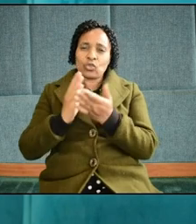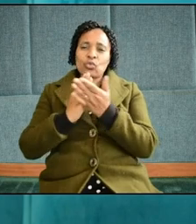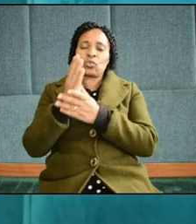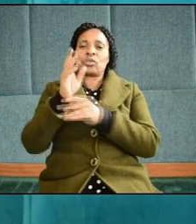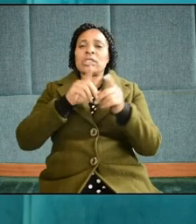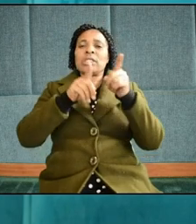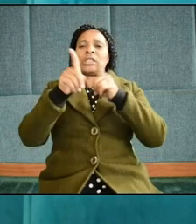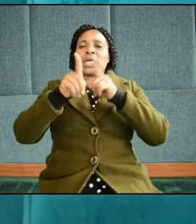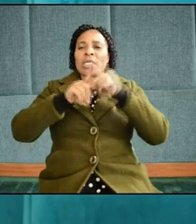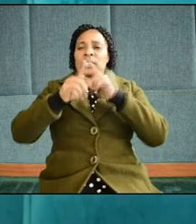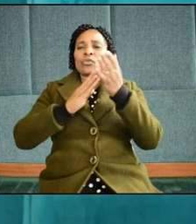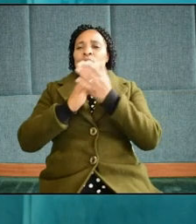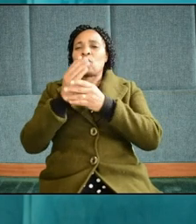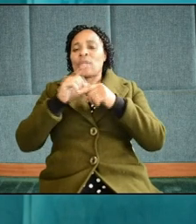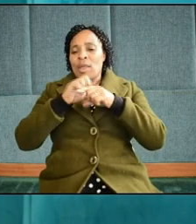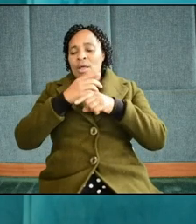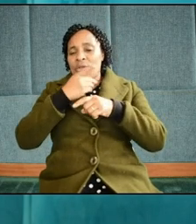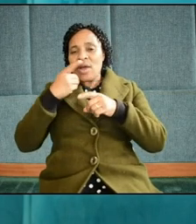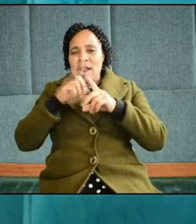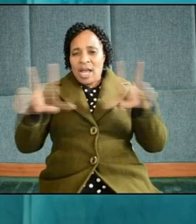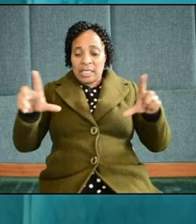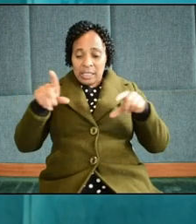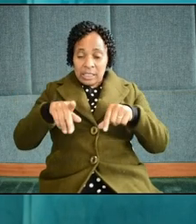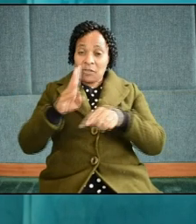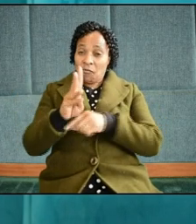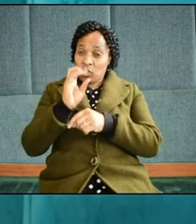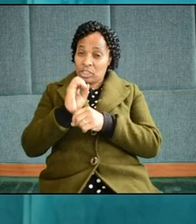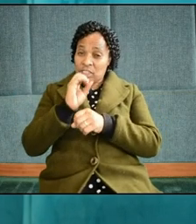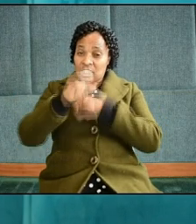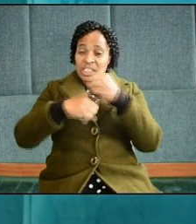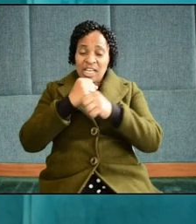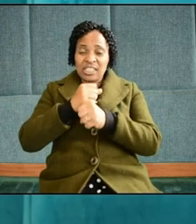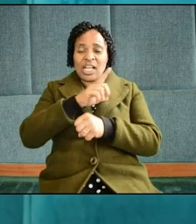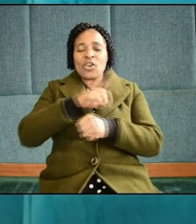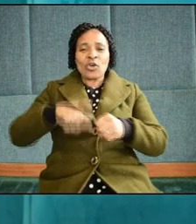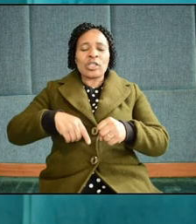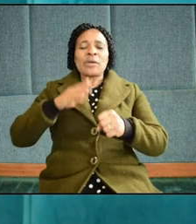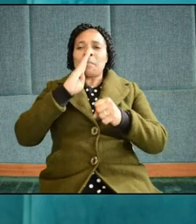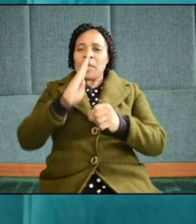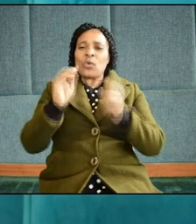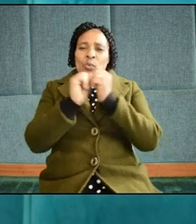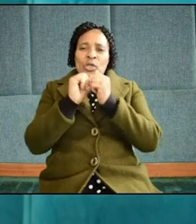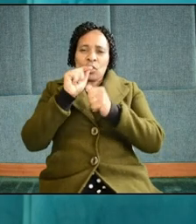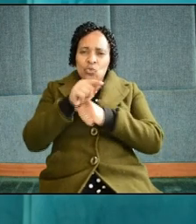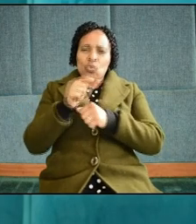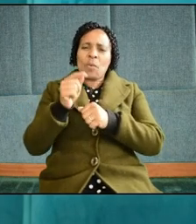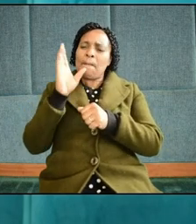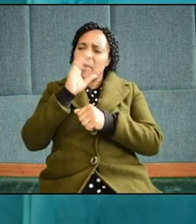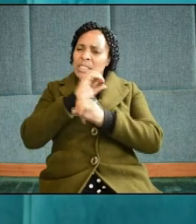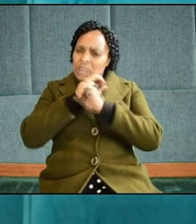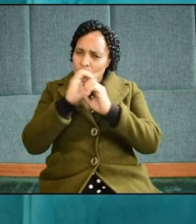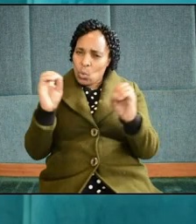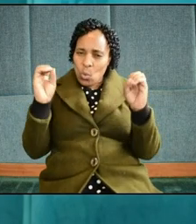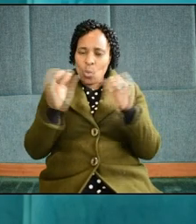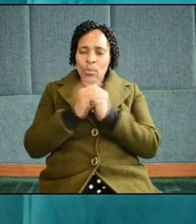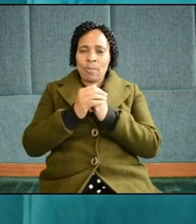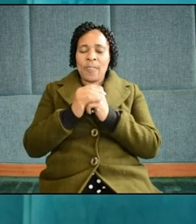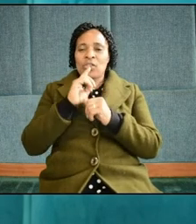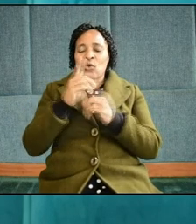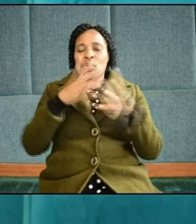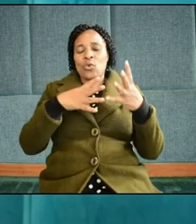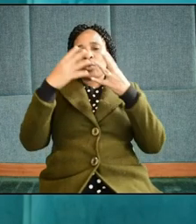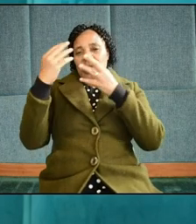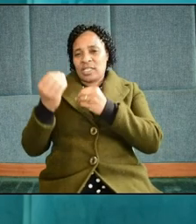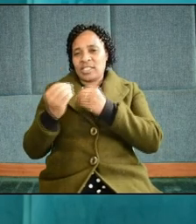this vast wilderness. These 40 years the Lord your God has been with you, and you have not lacked anything. So we